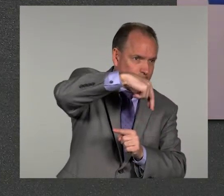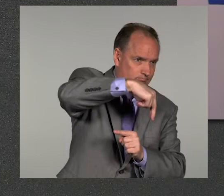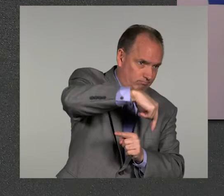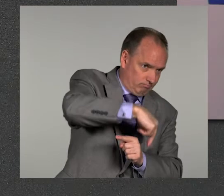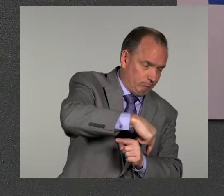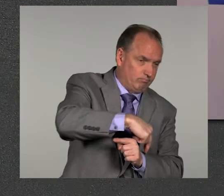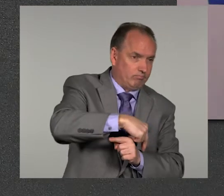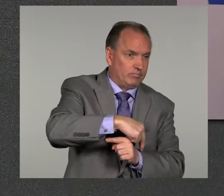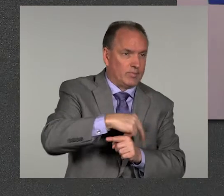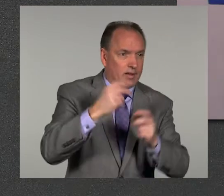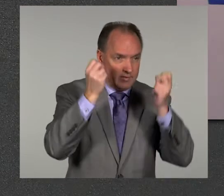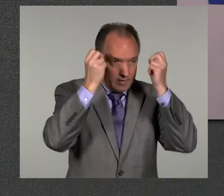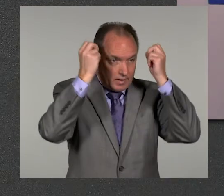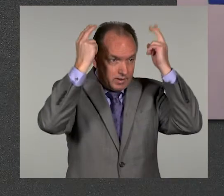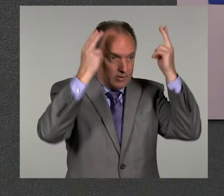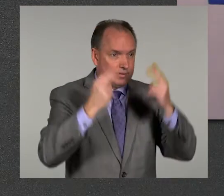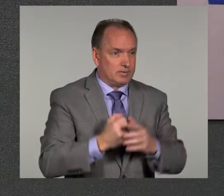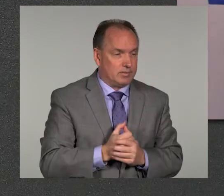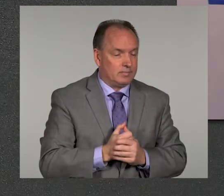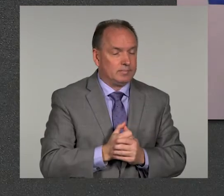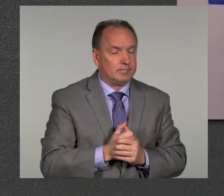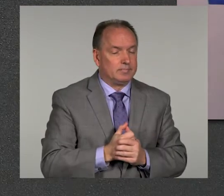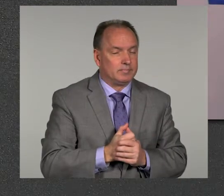I drew his ears.